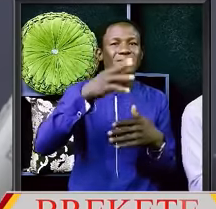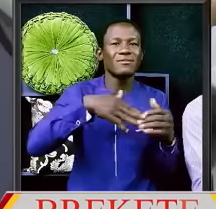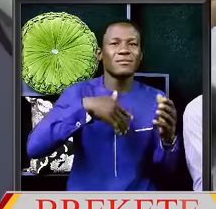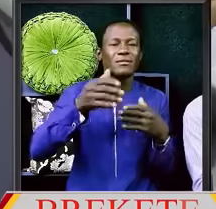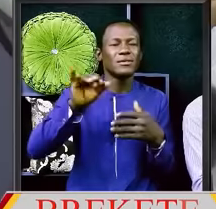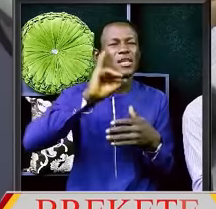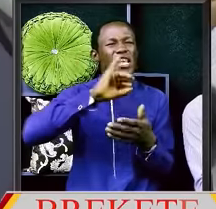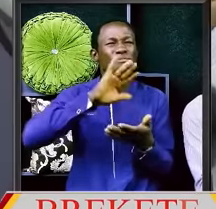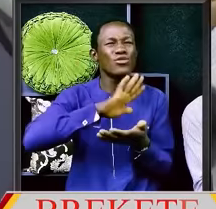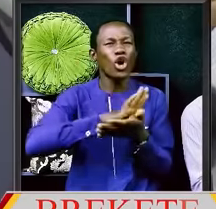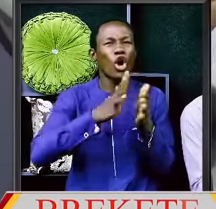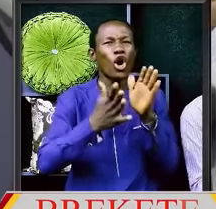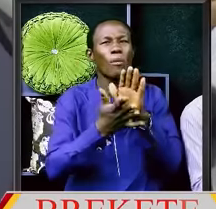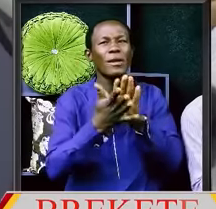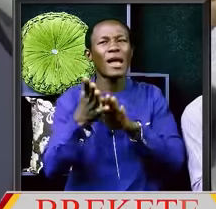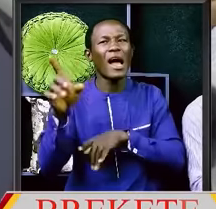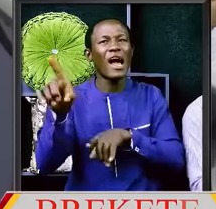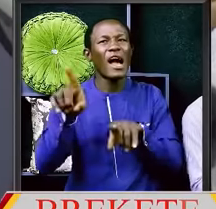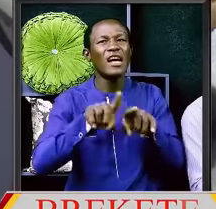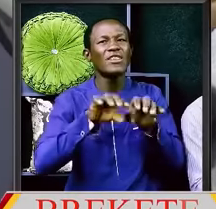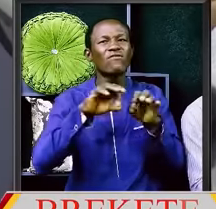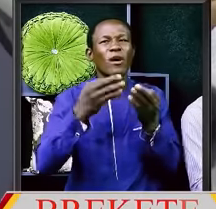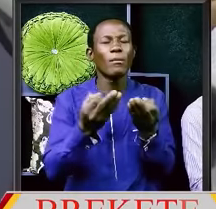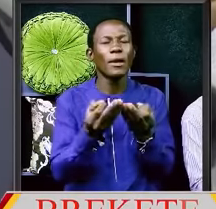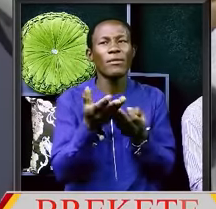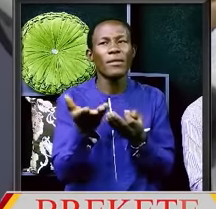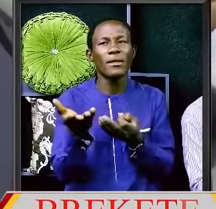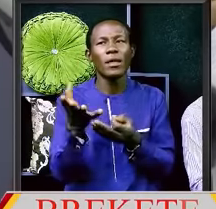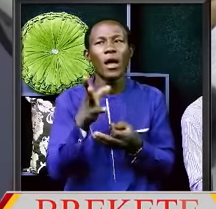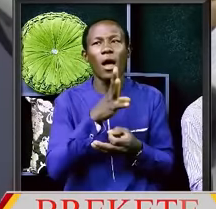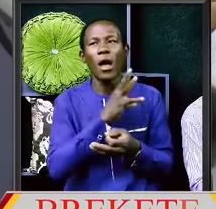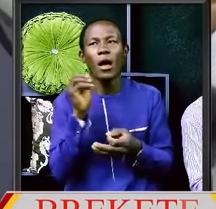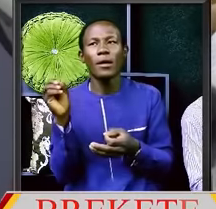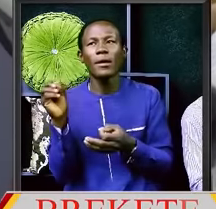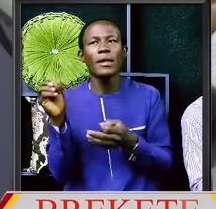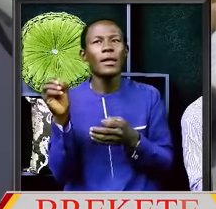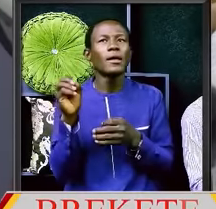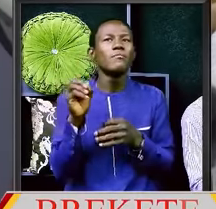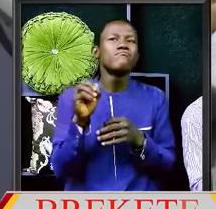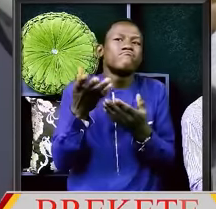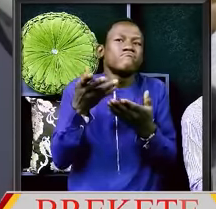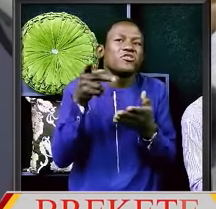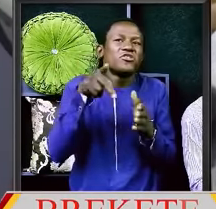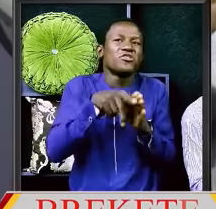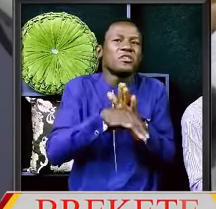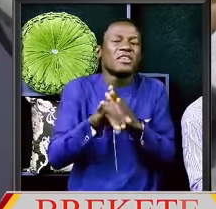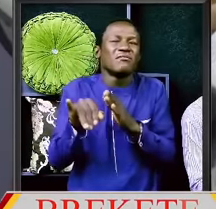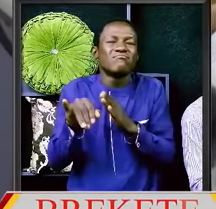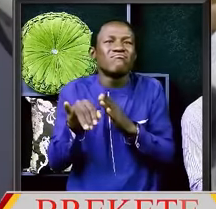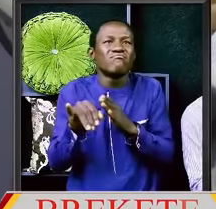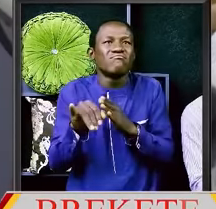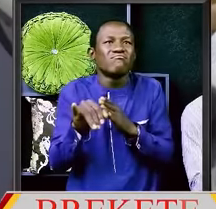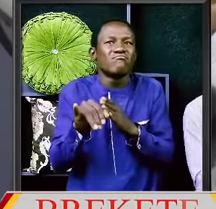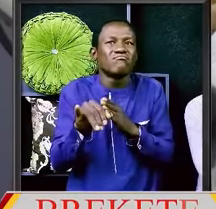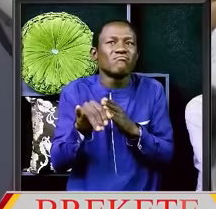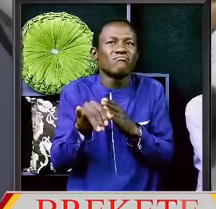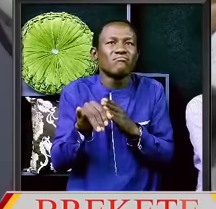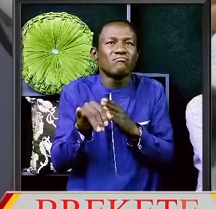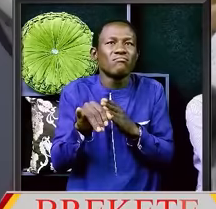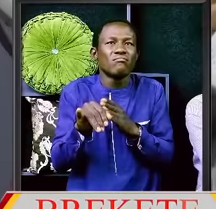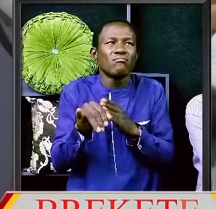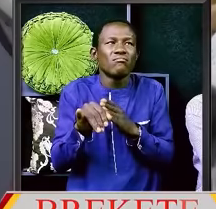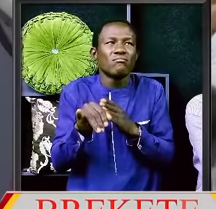it's becoming like a family feud and a case murder. All we want and we're proclaiming for is justice for